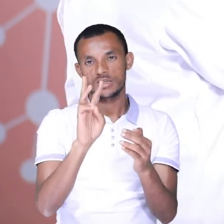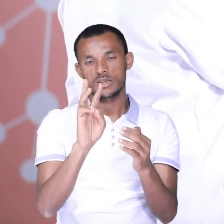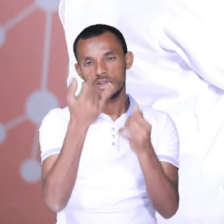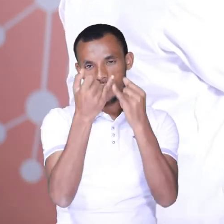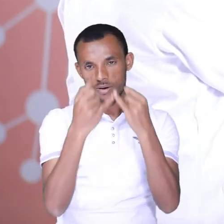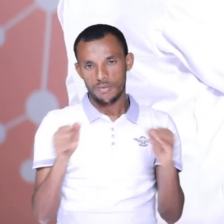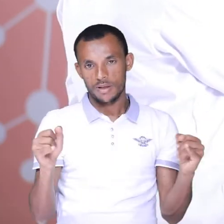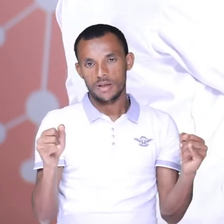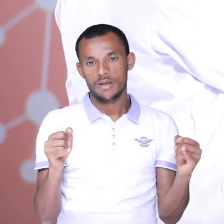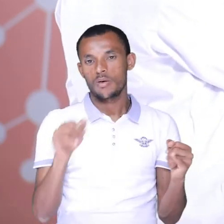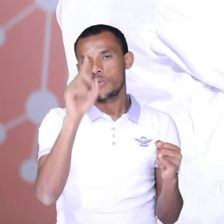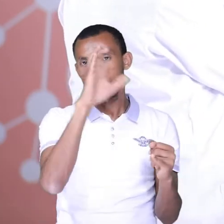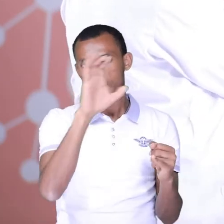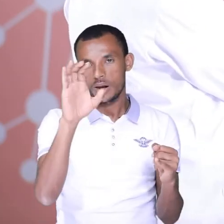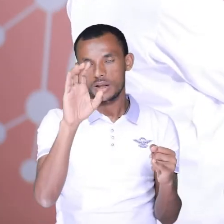divided by